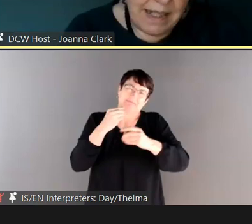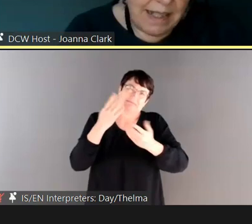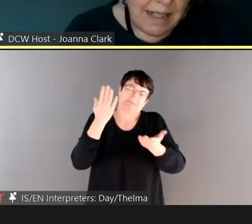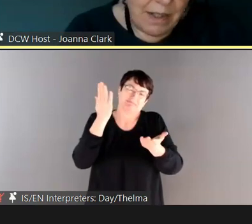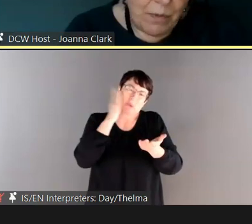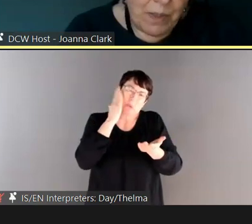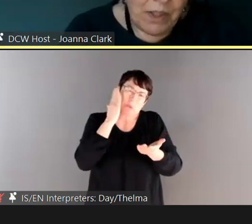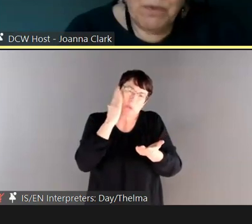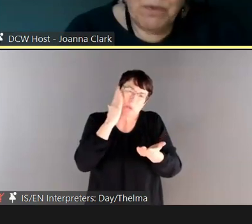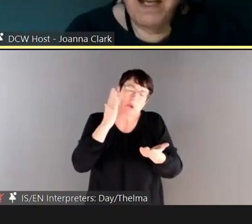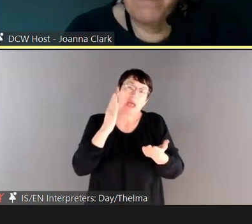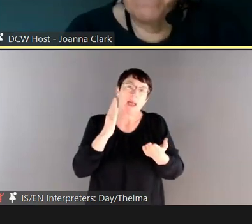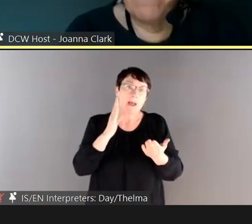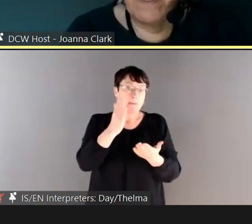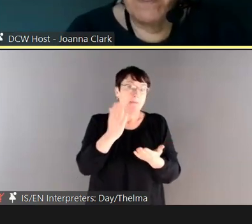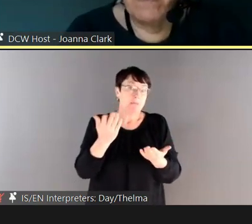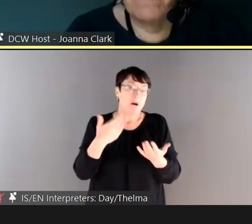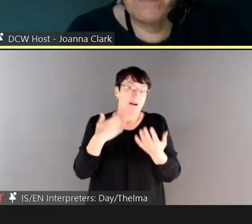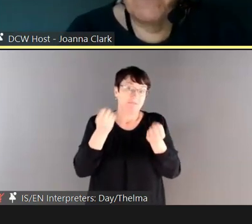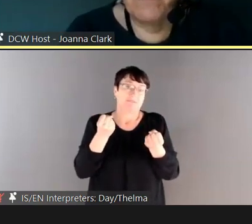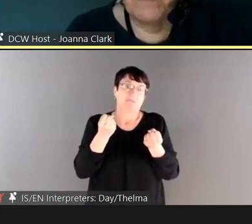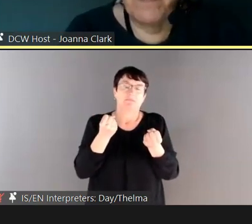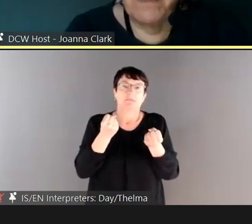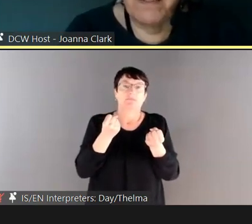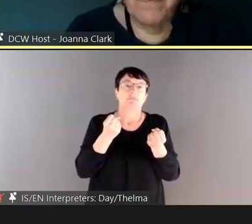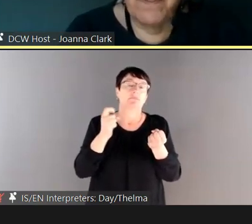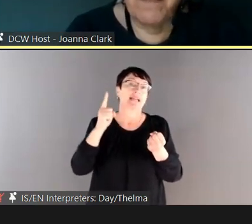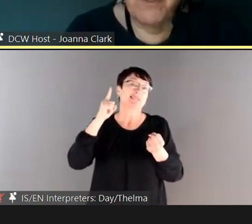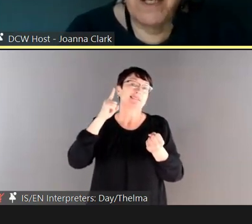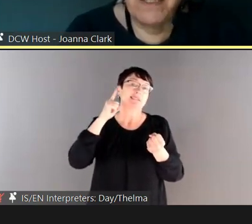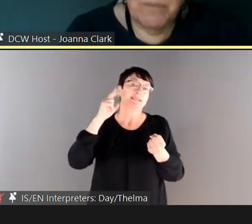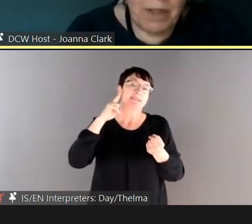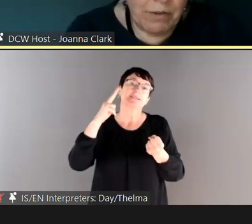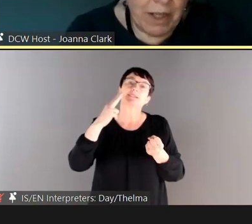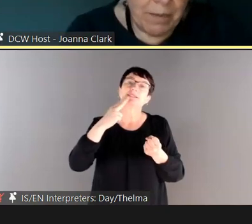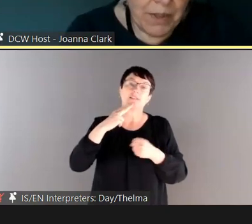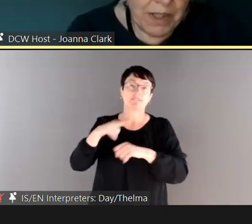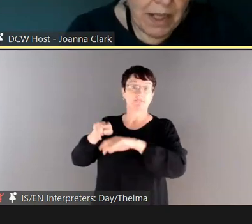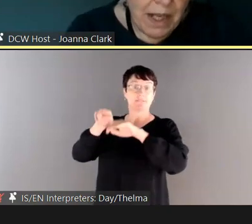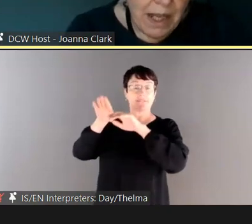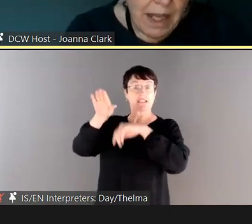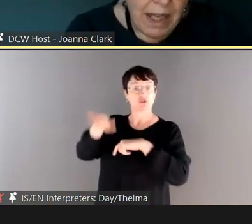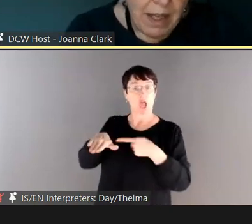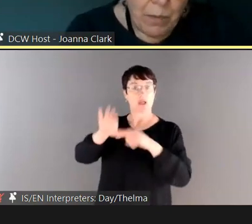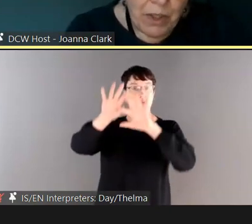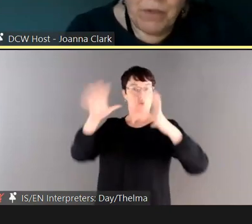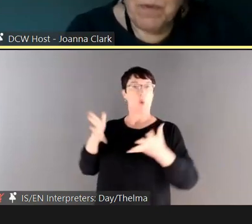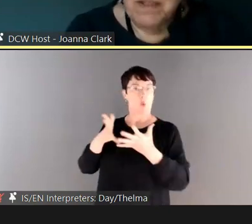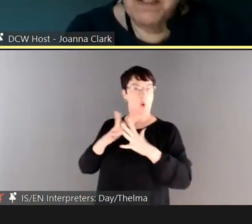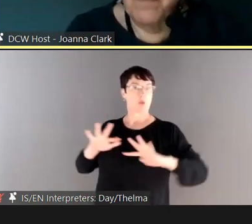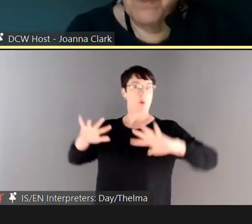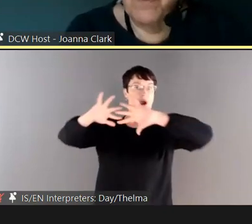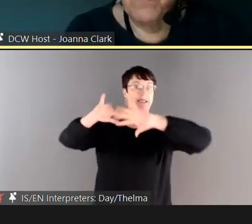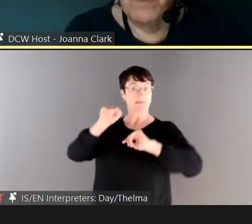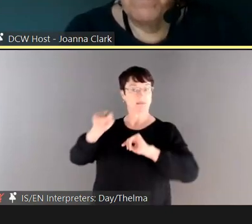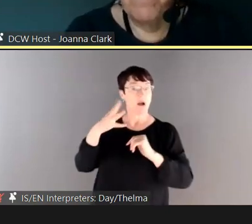but we do have Deaf Child Worldwide does offer some training programs, which you're